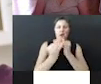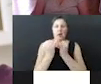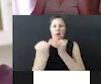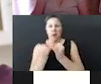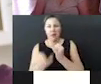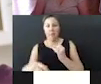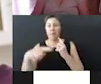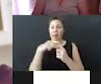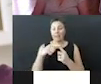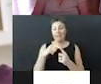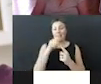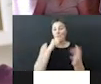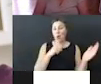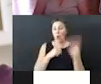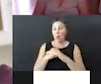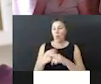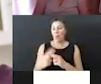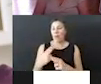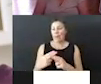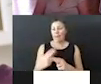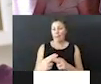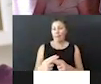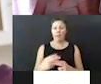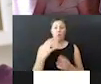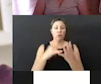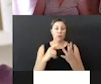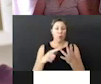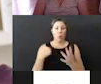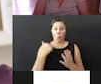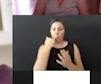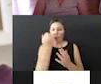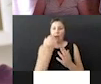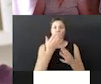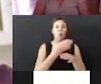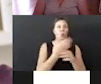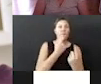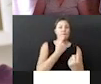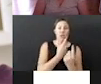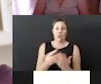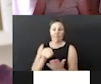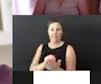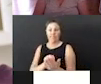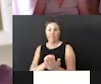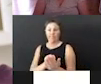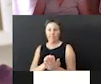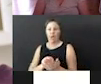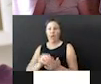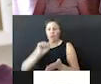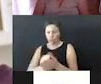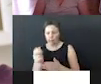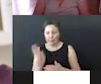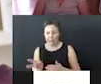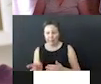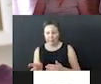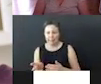hospital admission, we make sure we have these key documents up to date and printed and ready to find quickly, and so